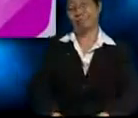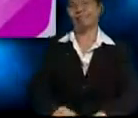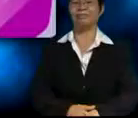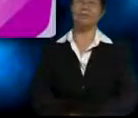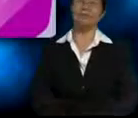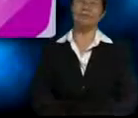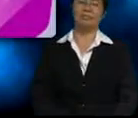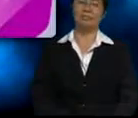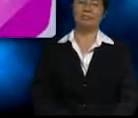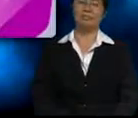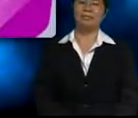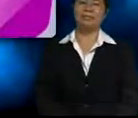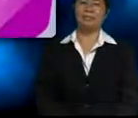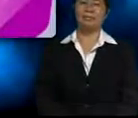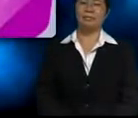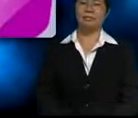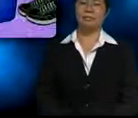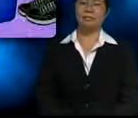rinse.